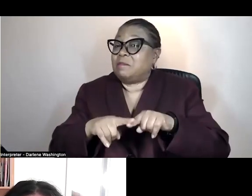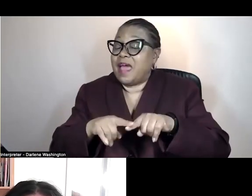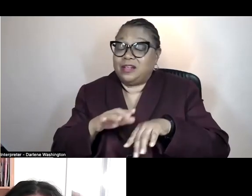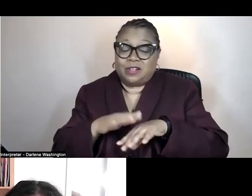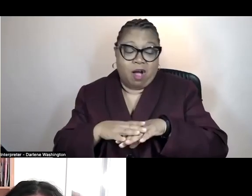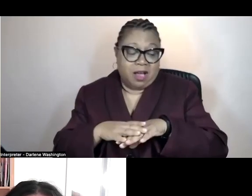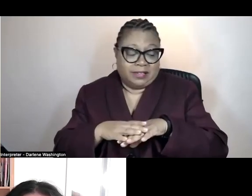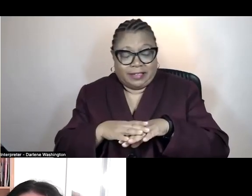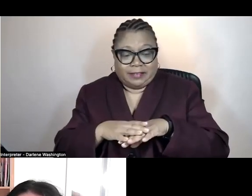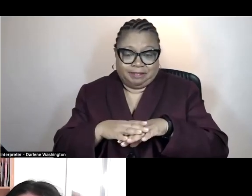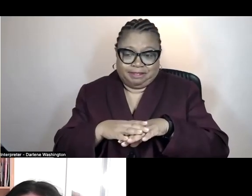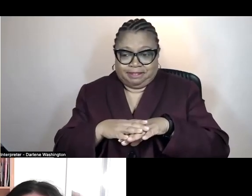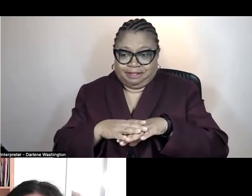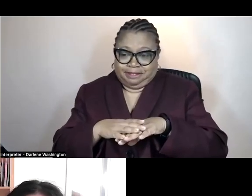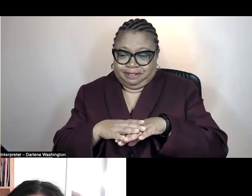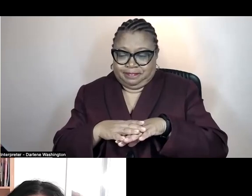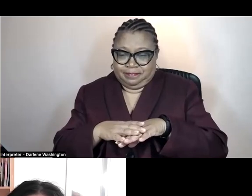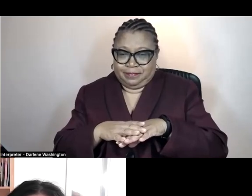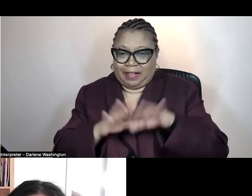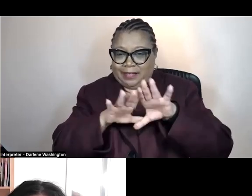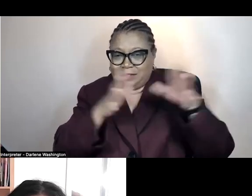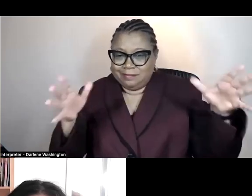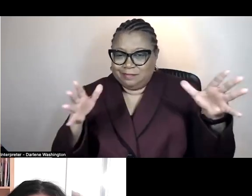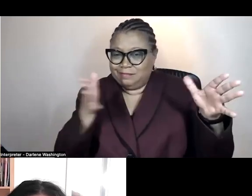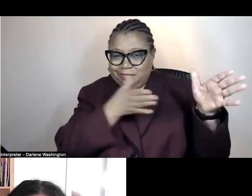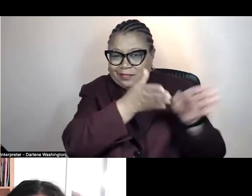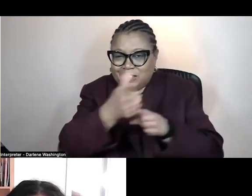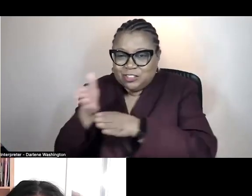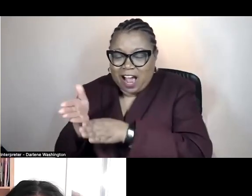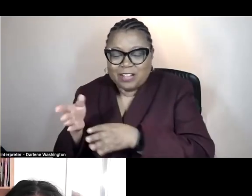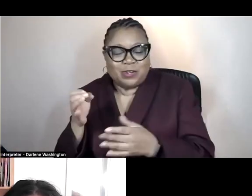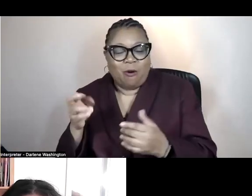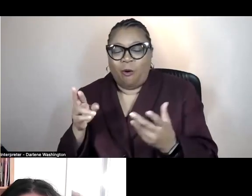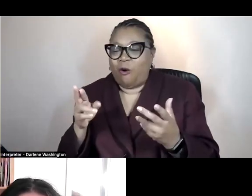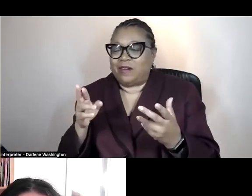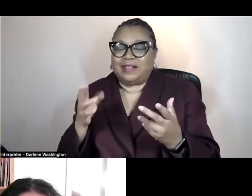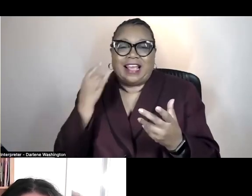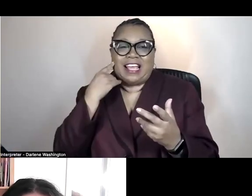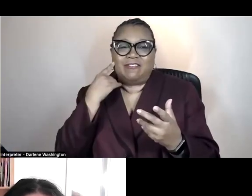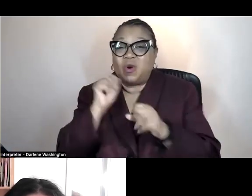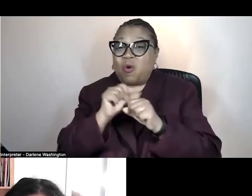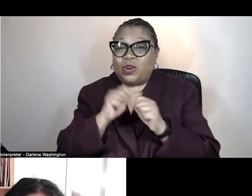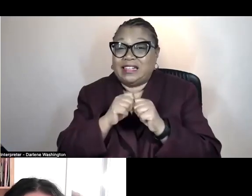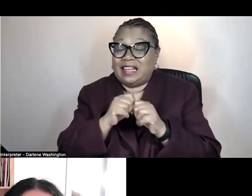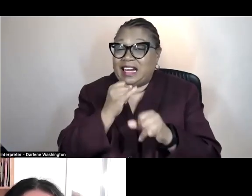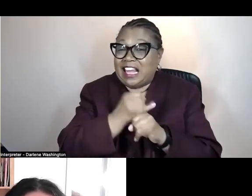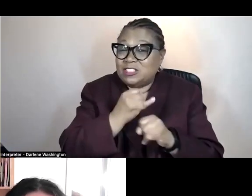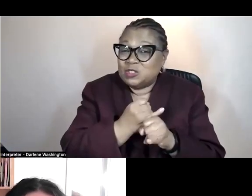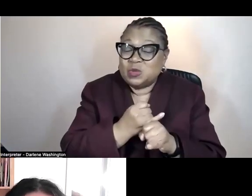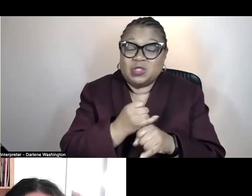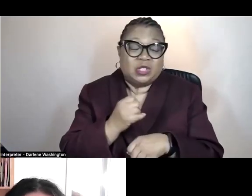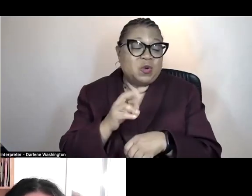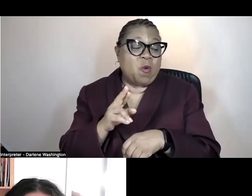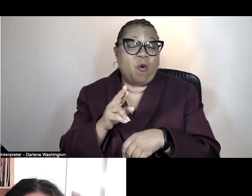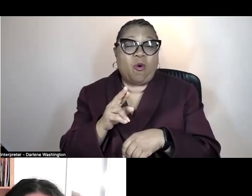on the genre, on if you're working in an institution